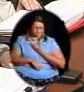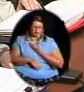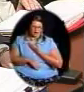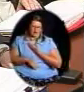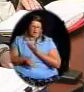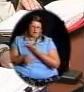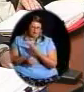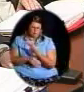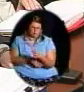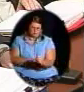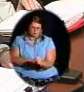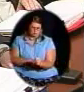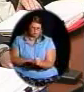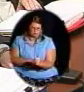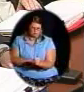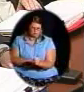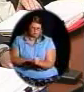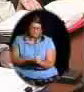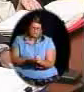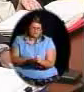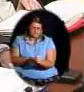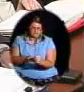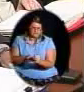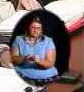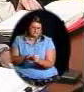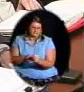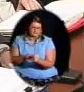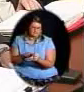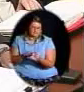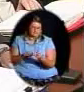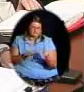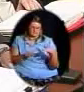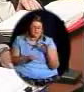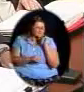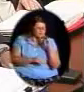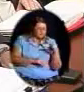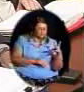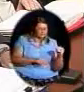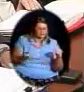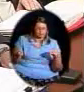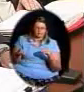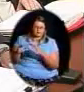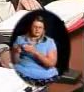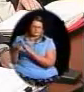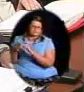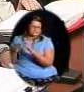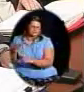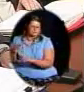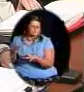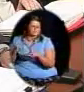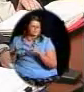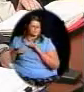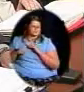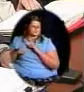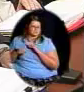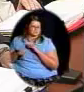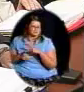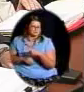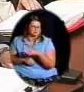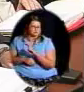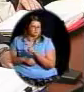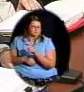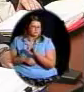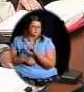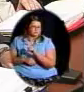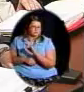then the city, it is not the county, then the city has to accept petitions for benefit districts. That's who,